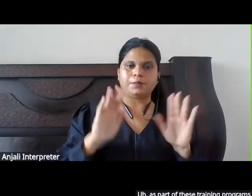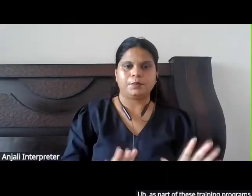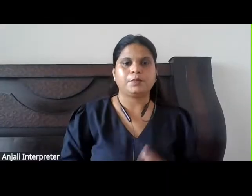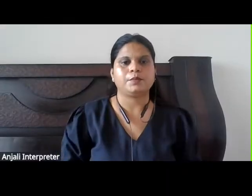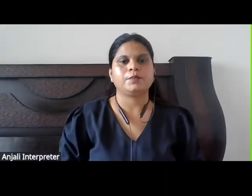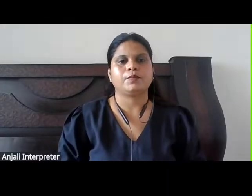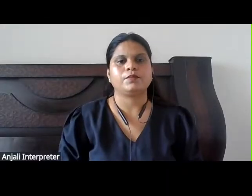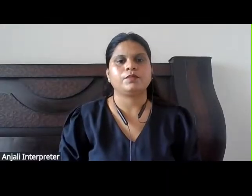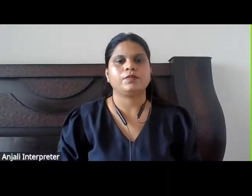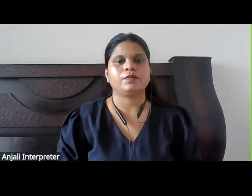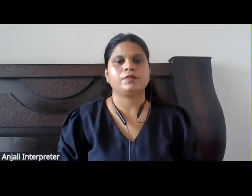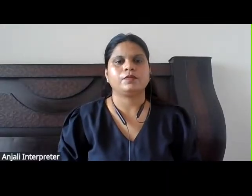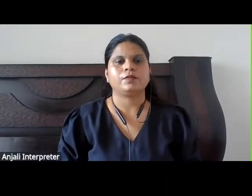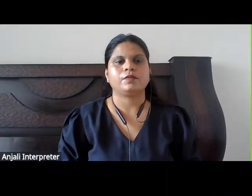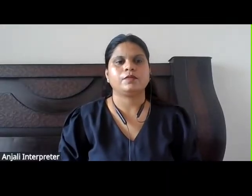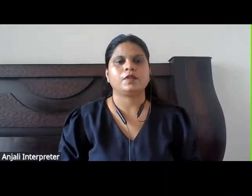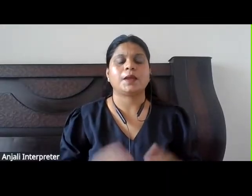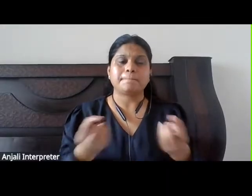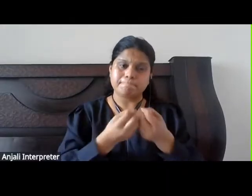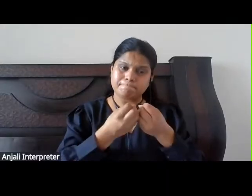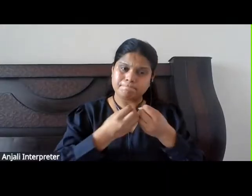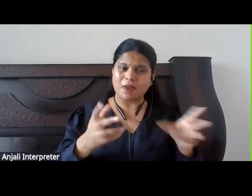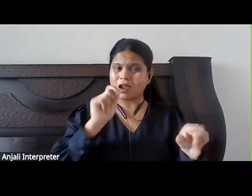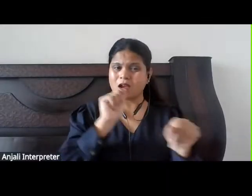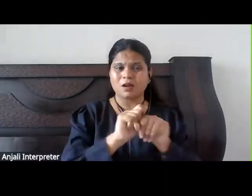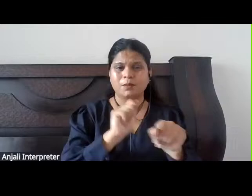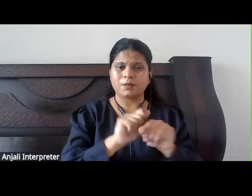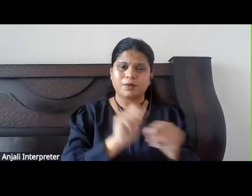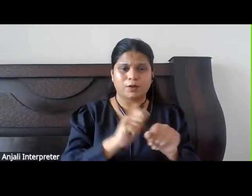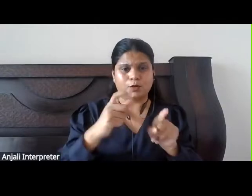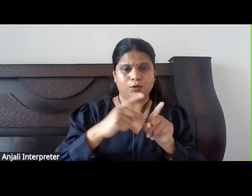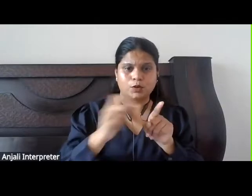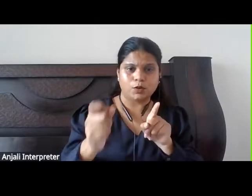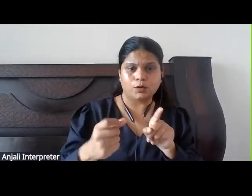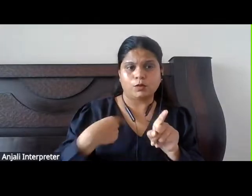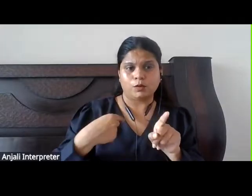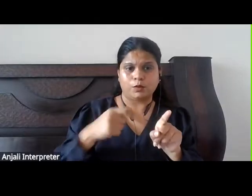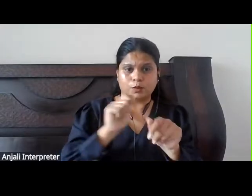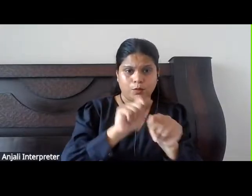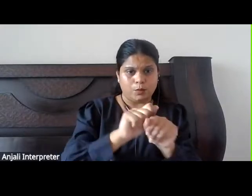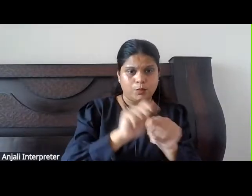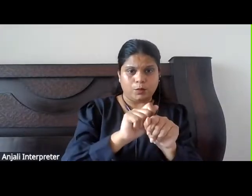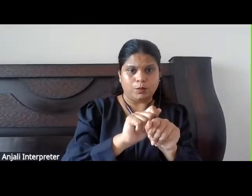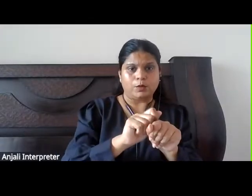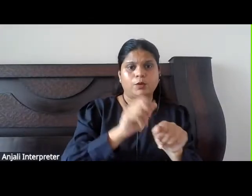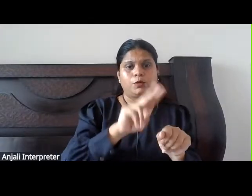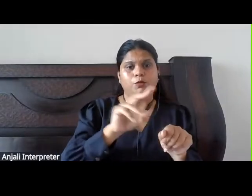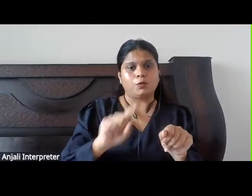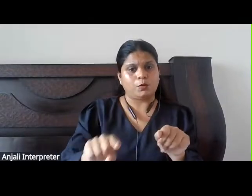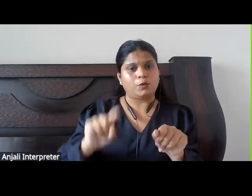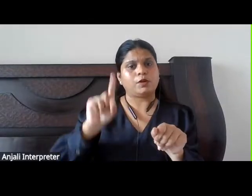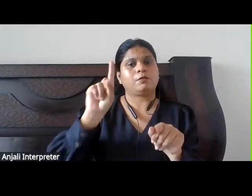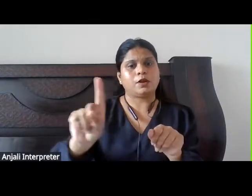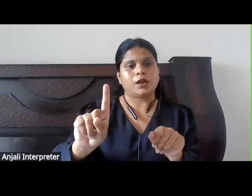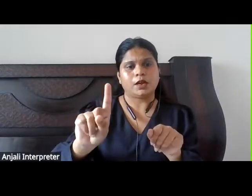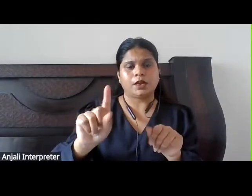despite doing so much of work, what we could achieve was only 2.21% of